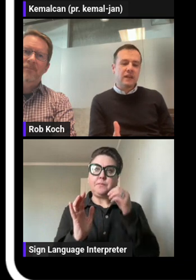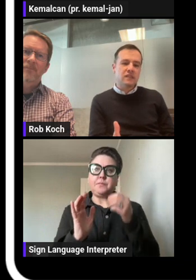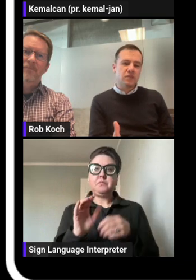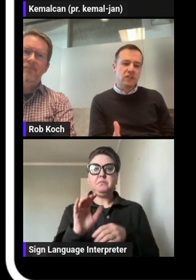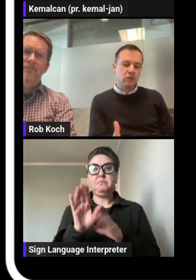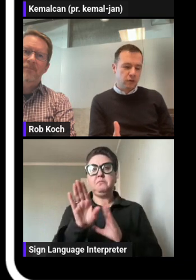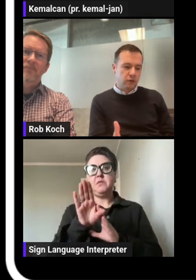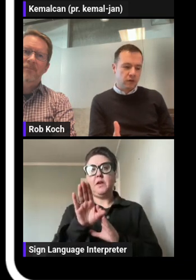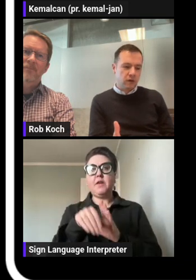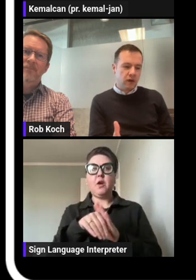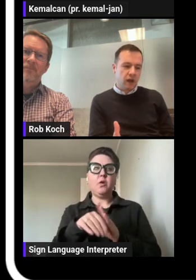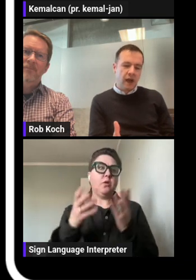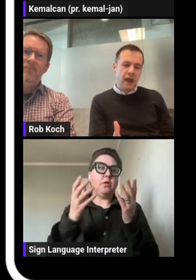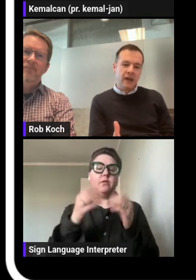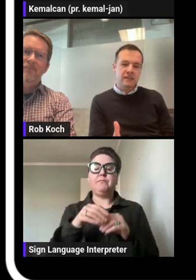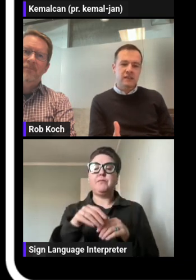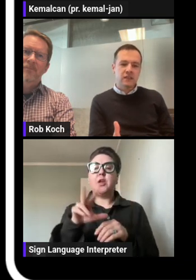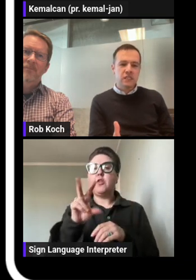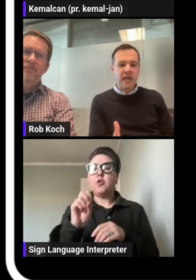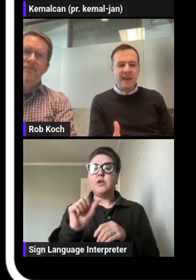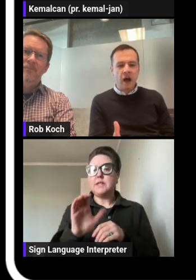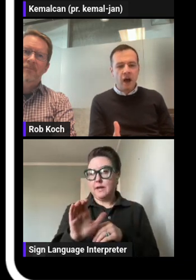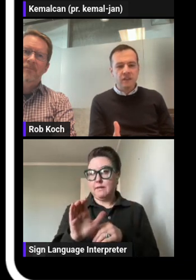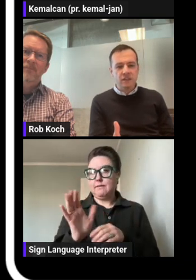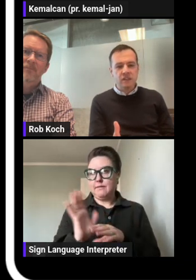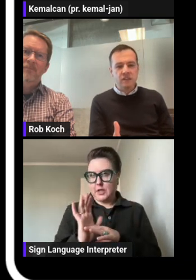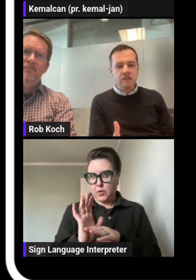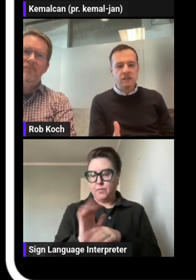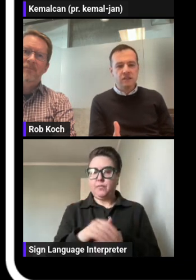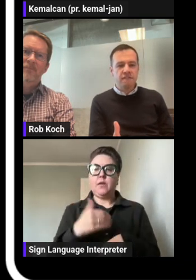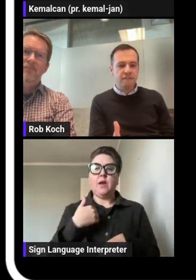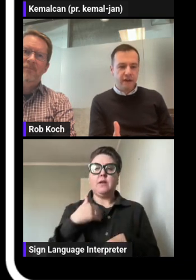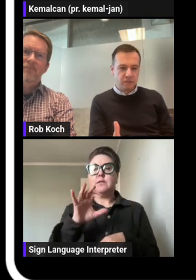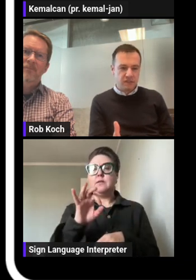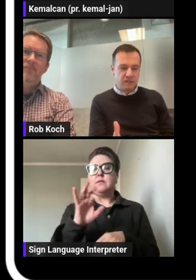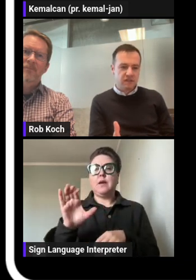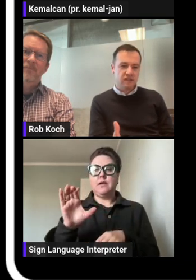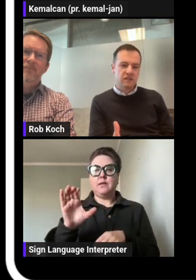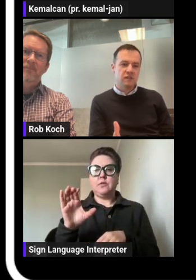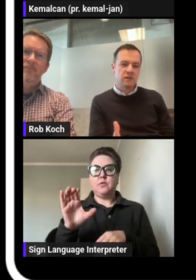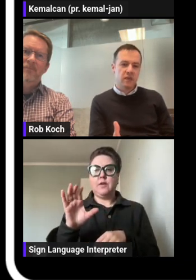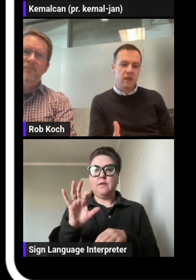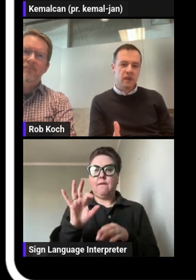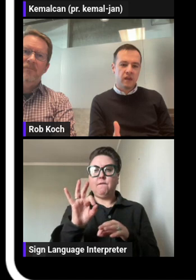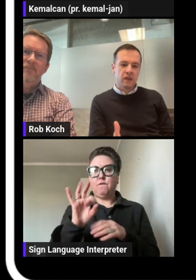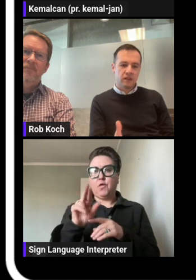30 seconds video has 900 frames.